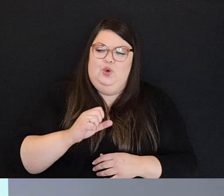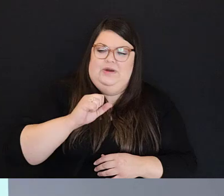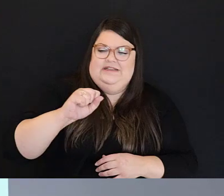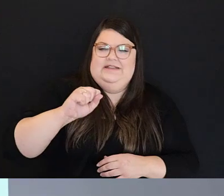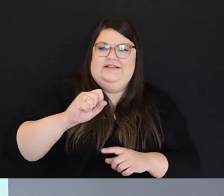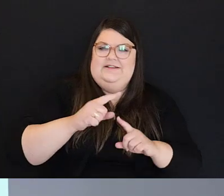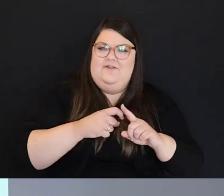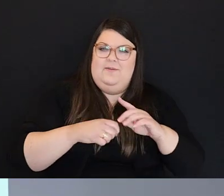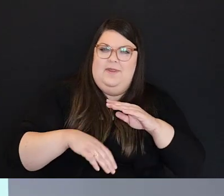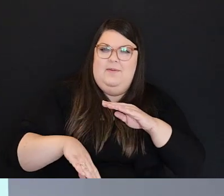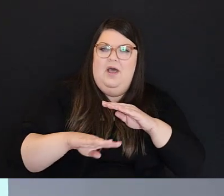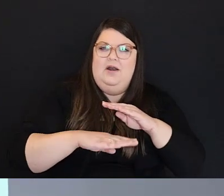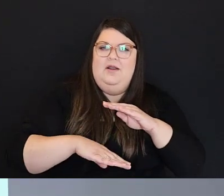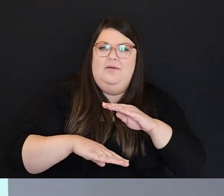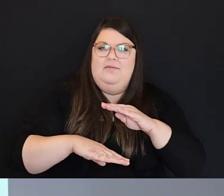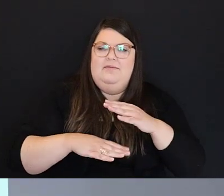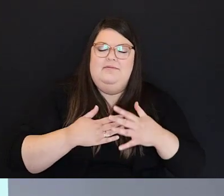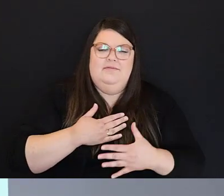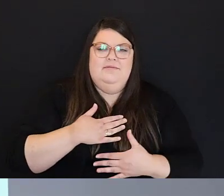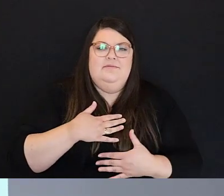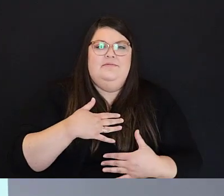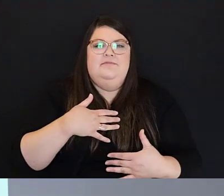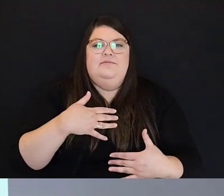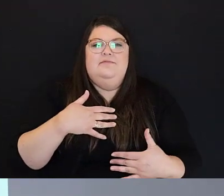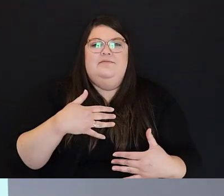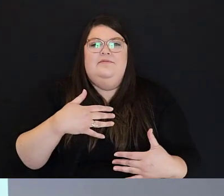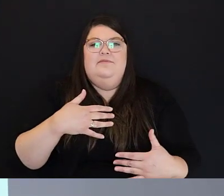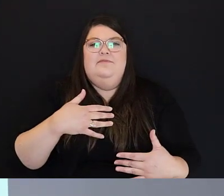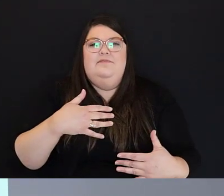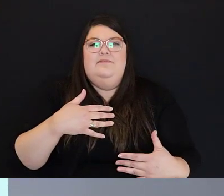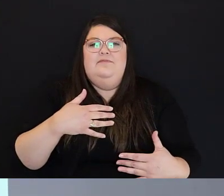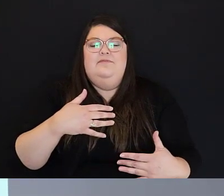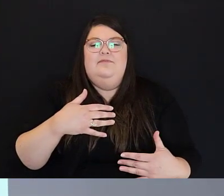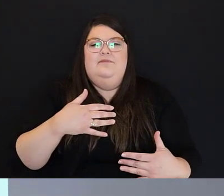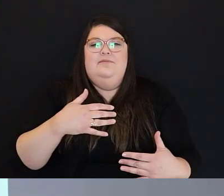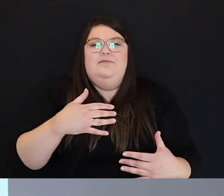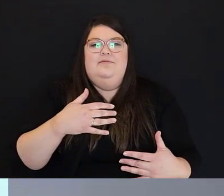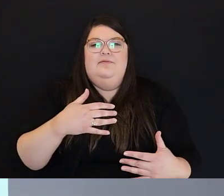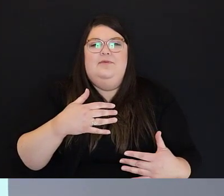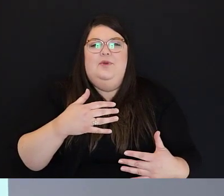Resistance from the bottom. Inhale